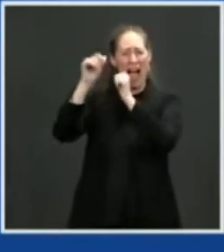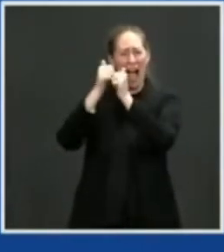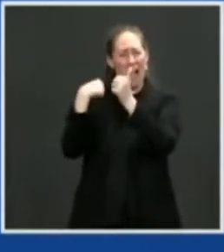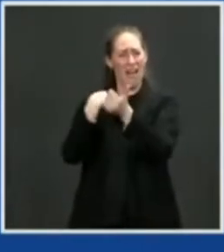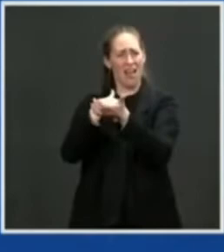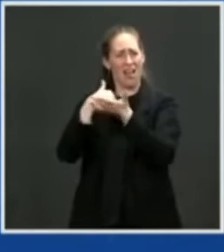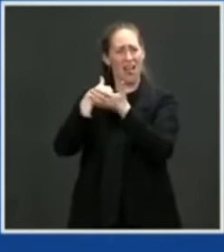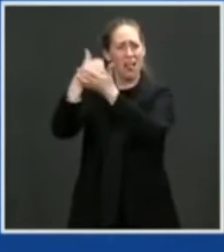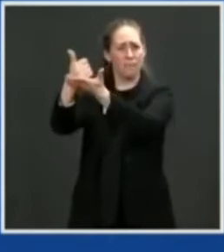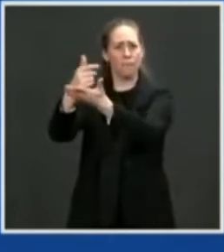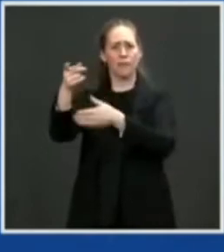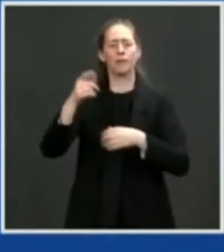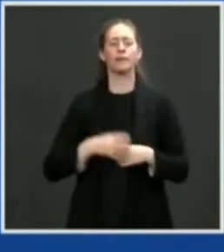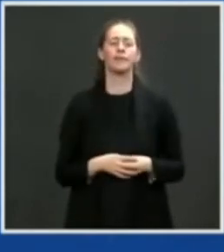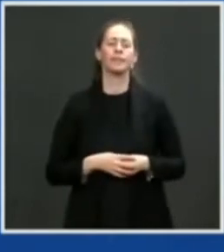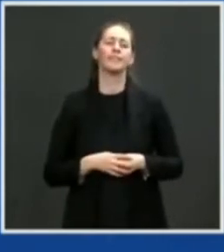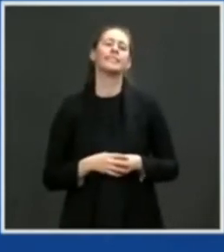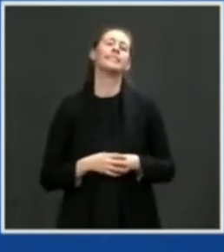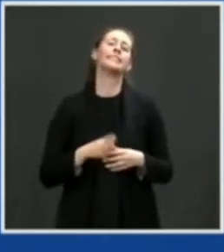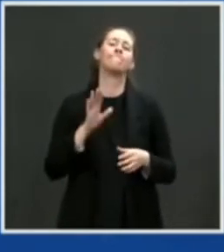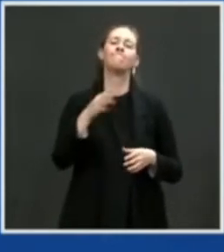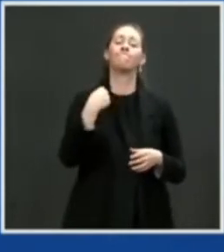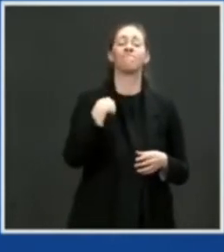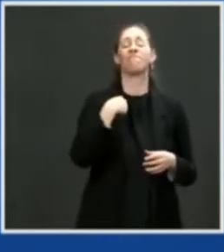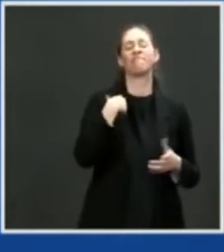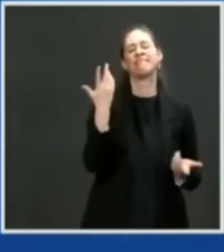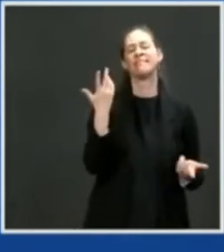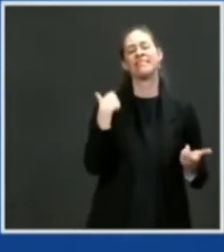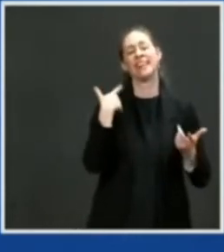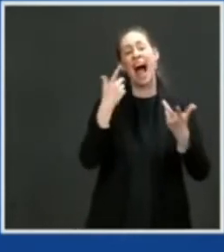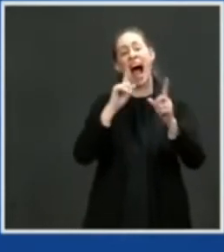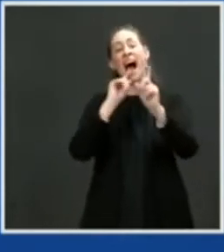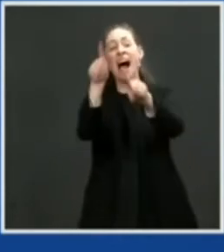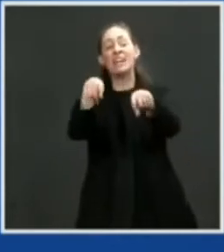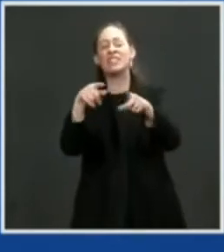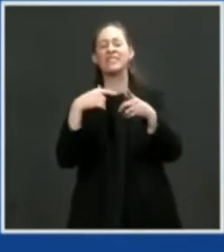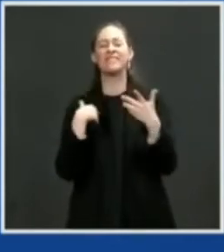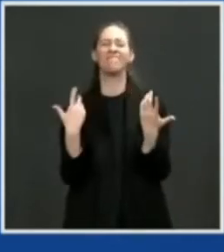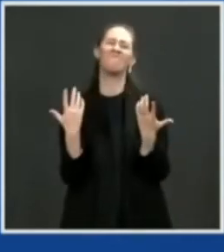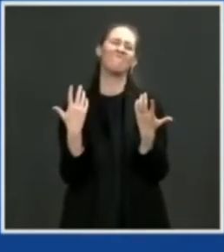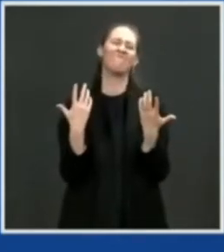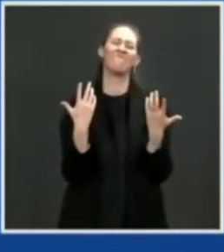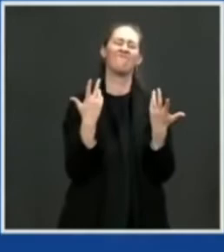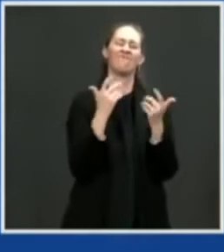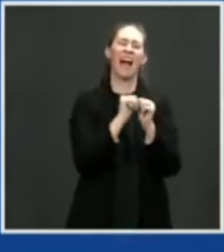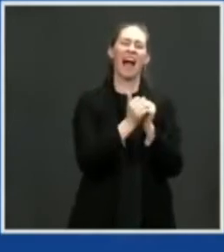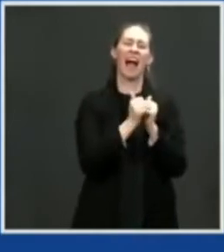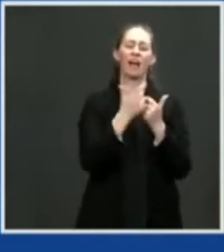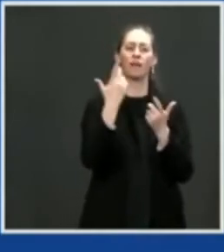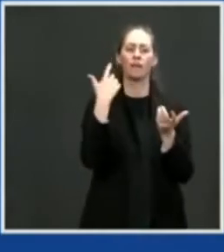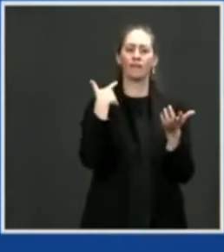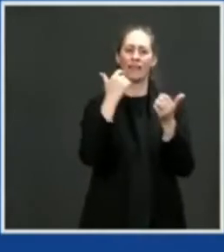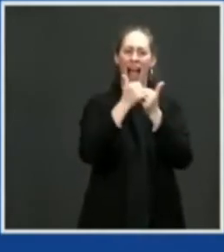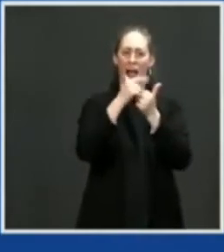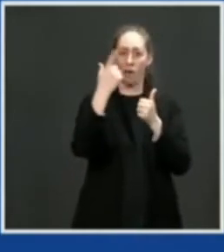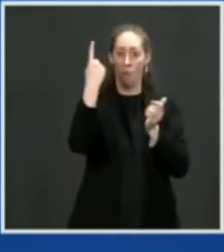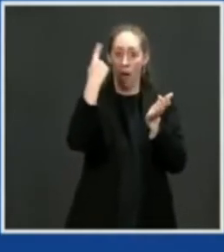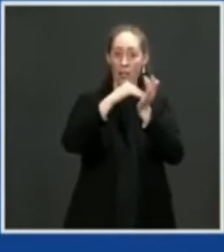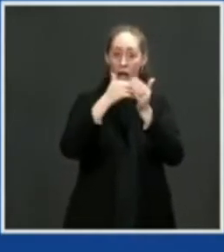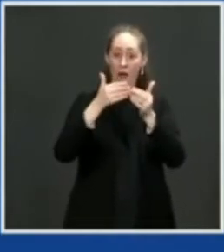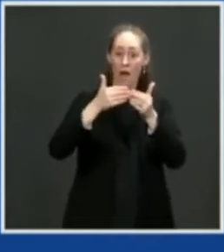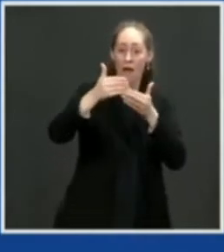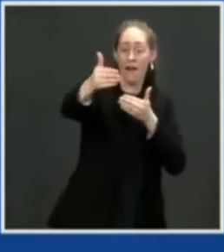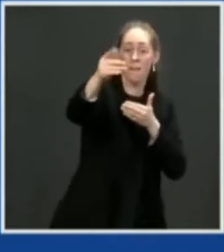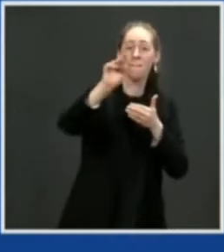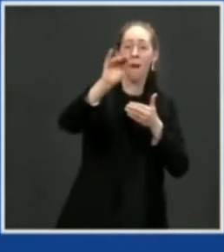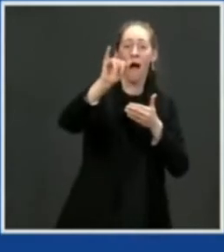but I know, that old thing, the journey of 1,000 miles starts with the first step. That a You know 9-year-old as makes well to as I this do. country. You cover